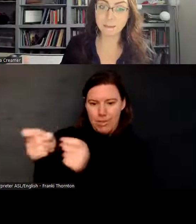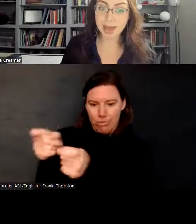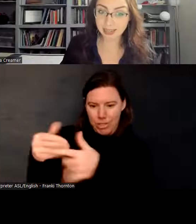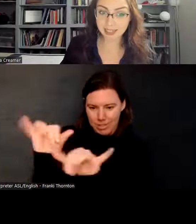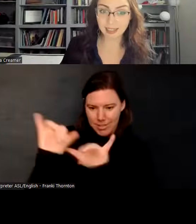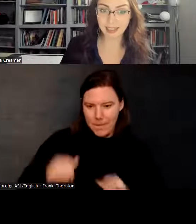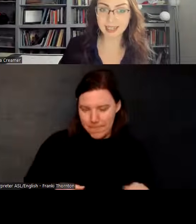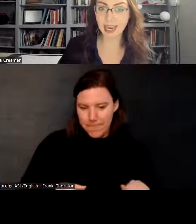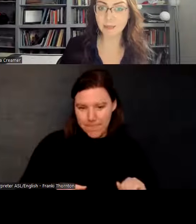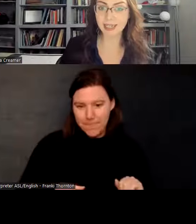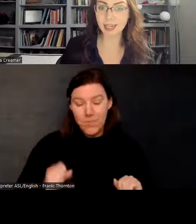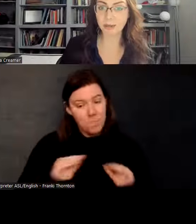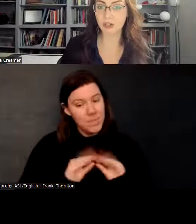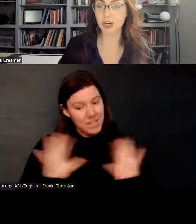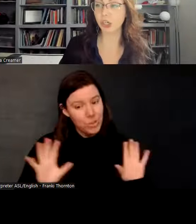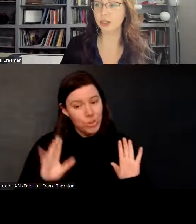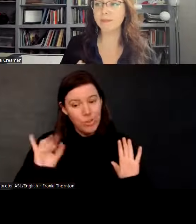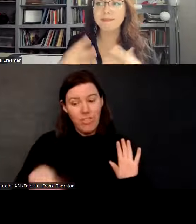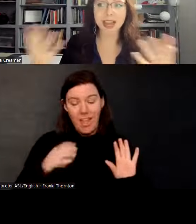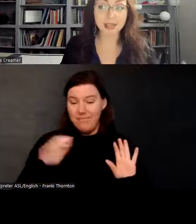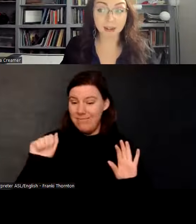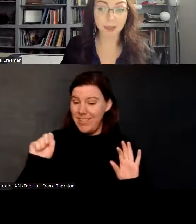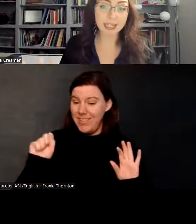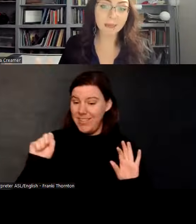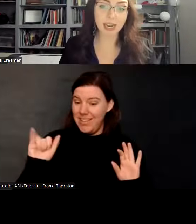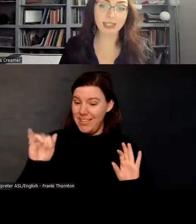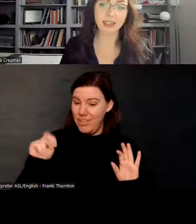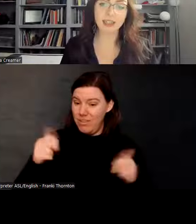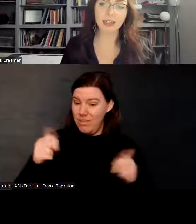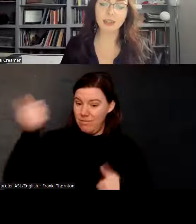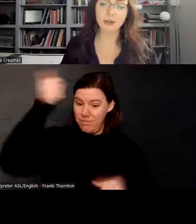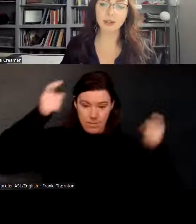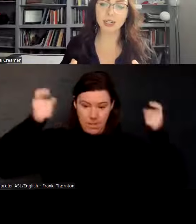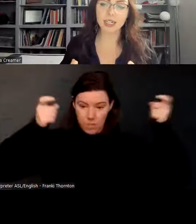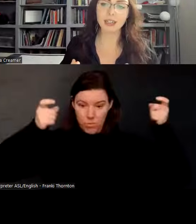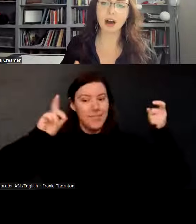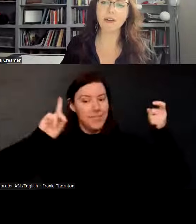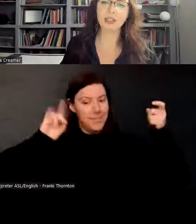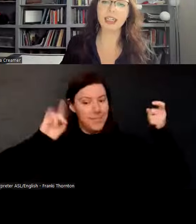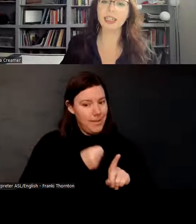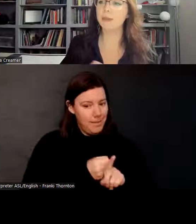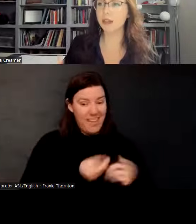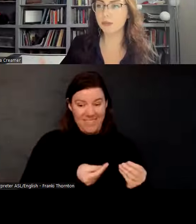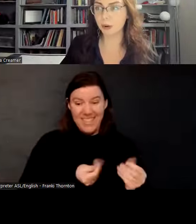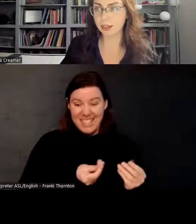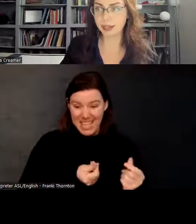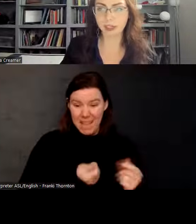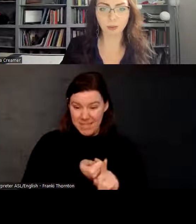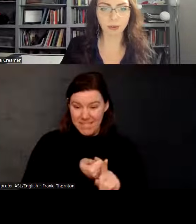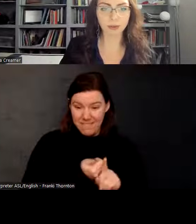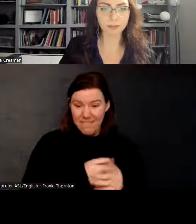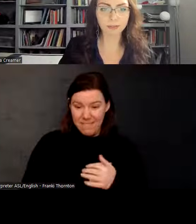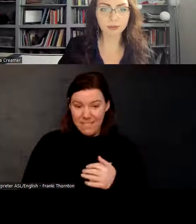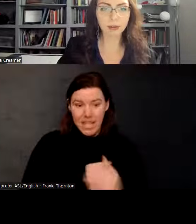hegemony impacted the landscape and settlement structure, and therefore its subjects, to degrees not really seen before in the